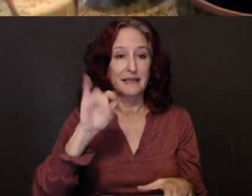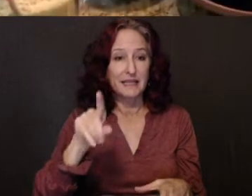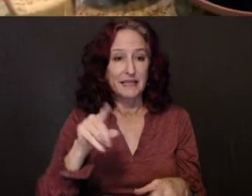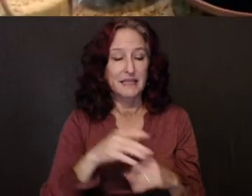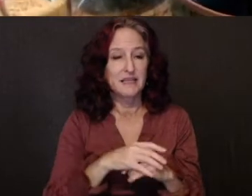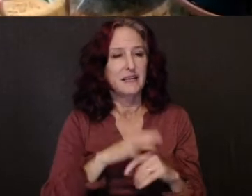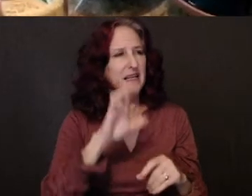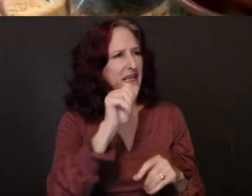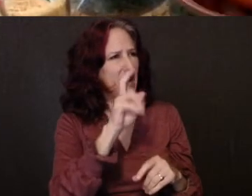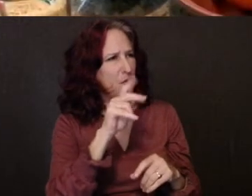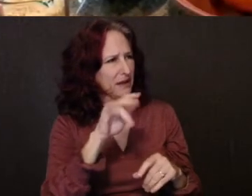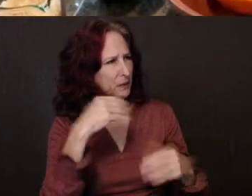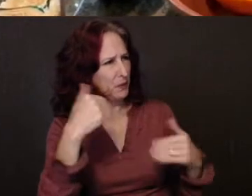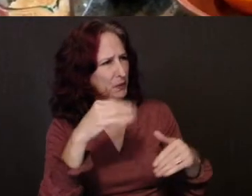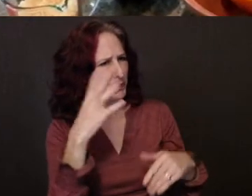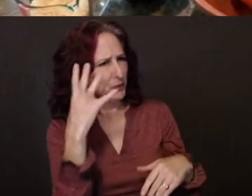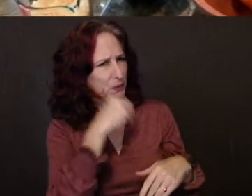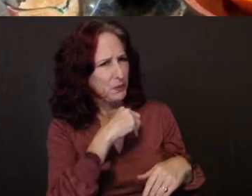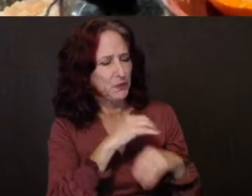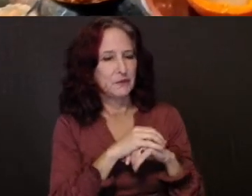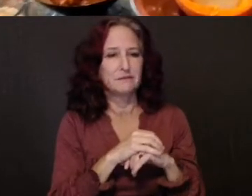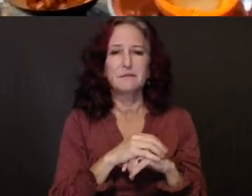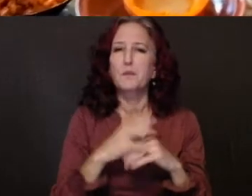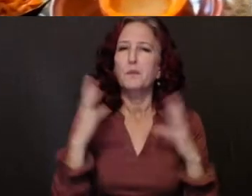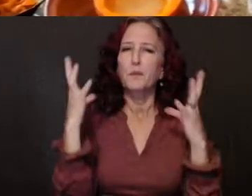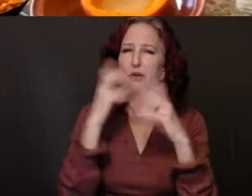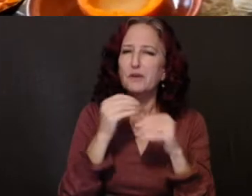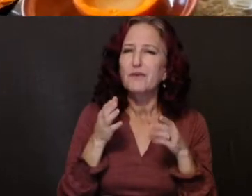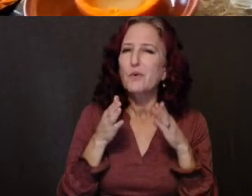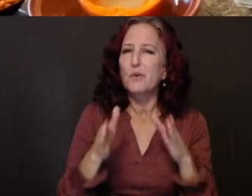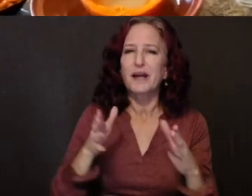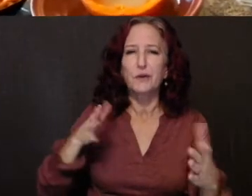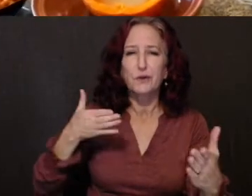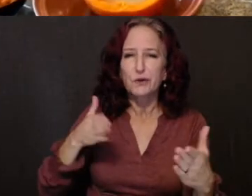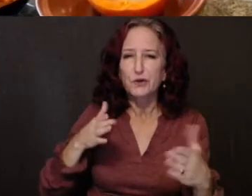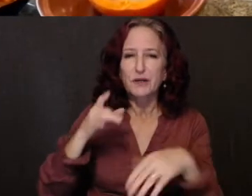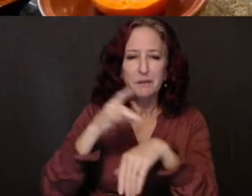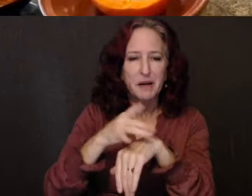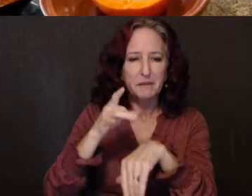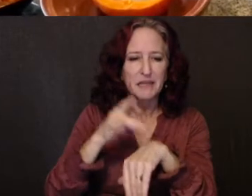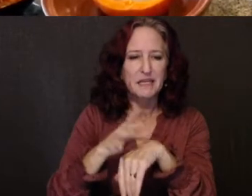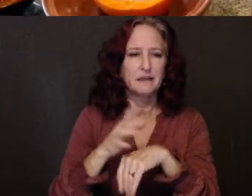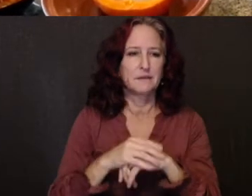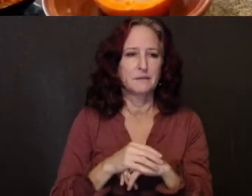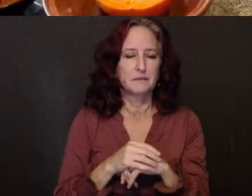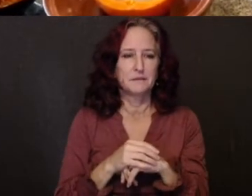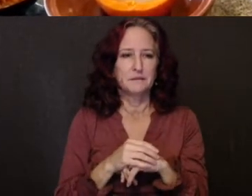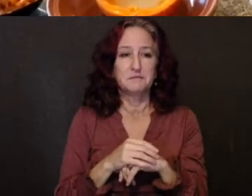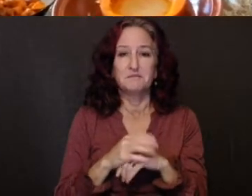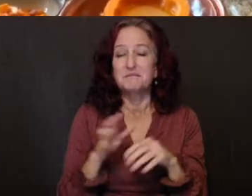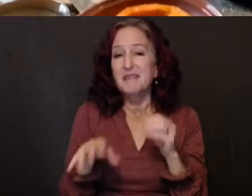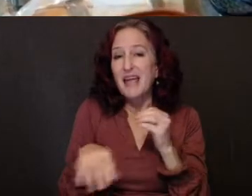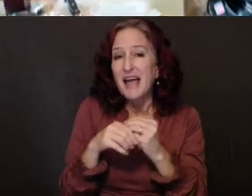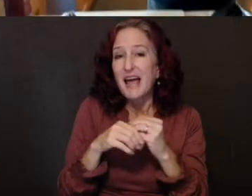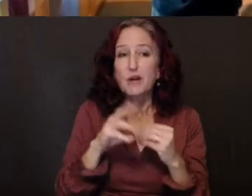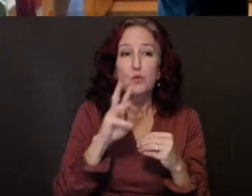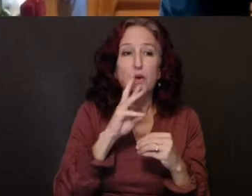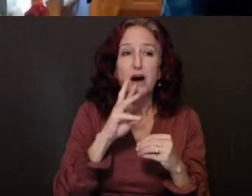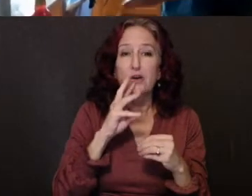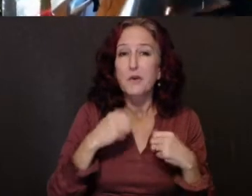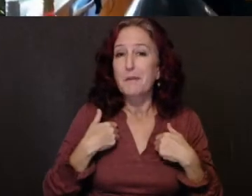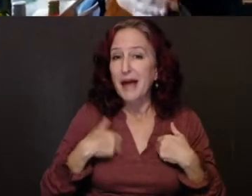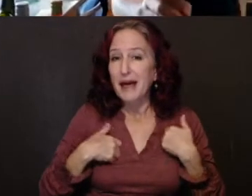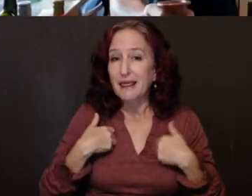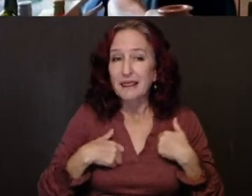it. And so I just did it like this. Ooh, that's very cool presentation. And it tastes,